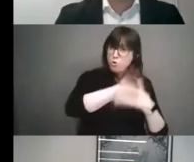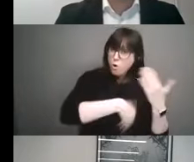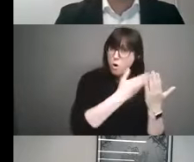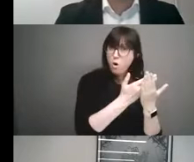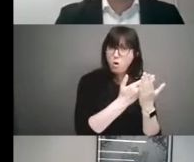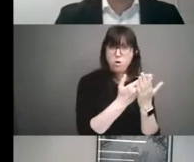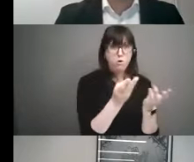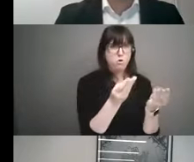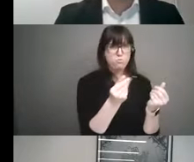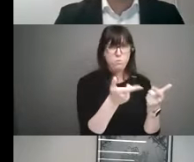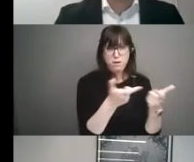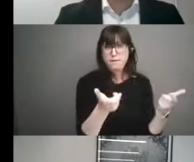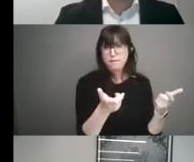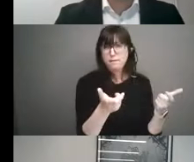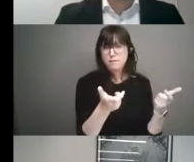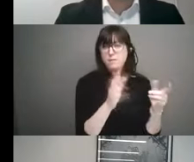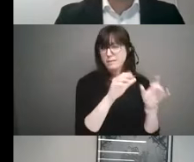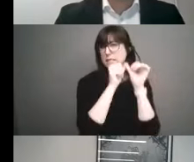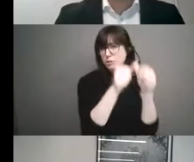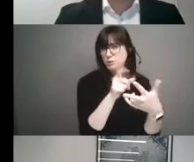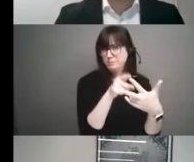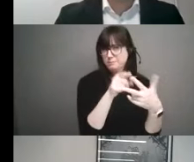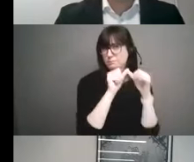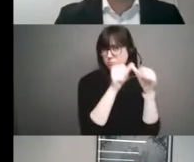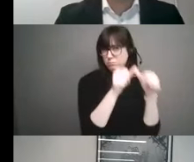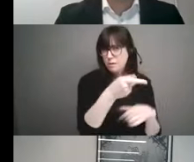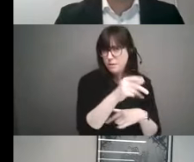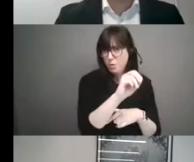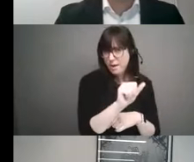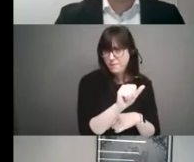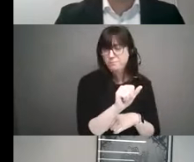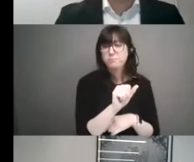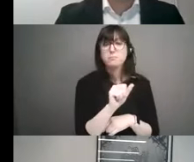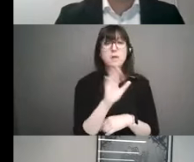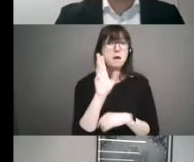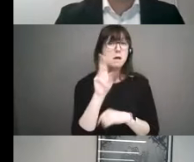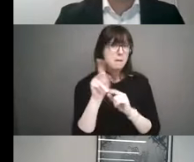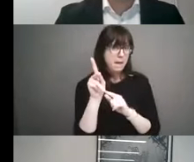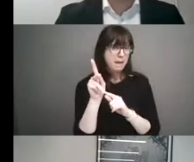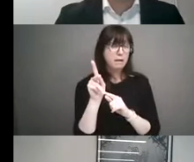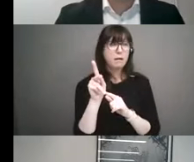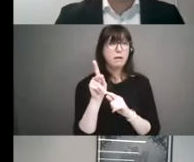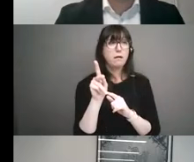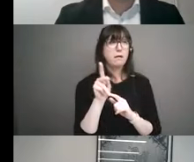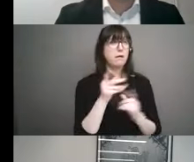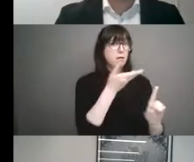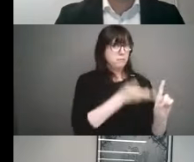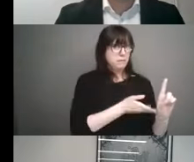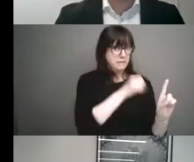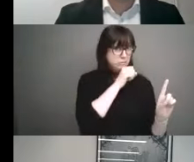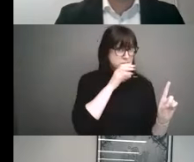That's a continuing power of attorney for property. Sometimes the bank and the individual or